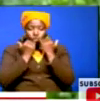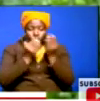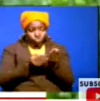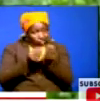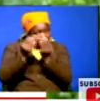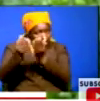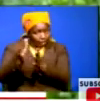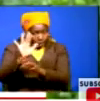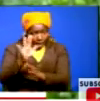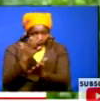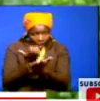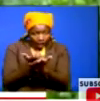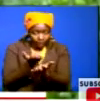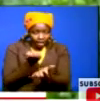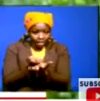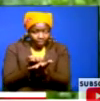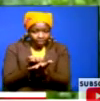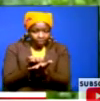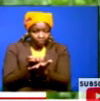their evidence.